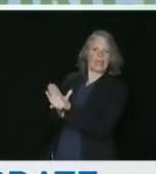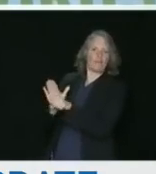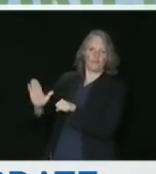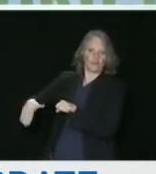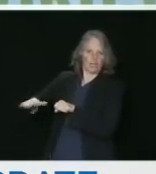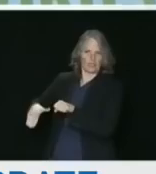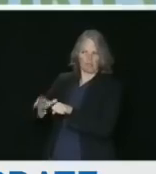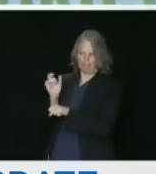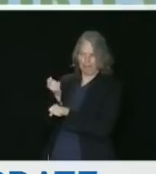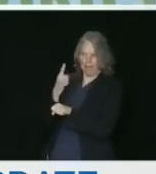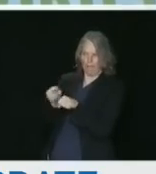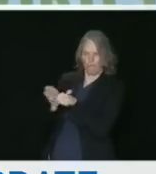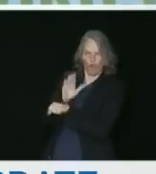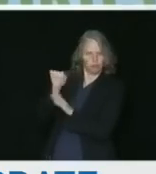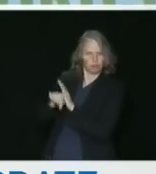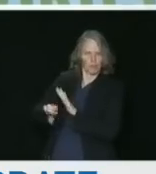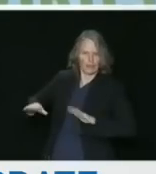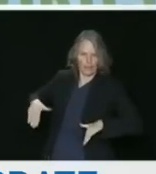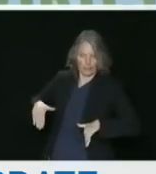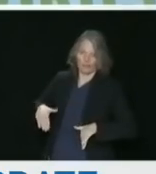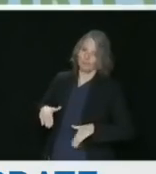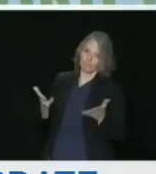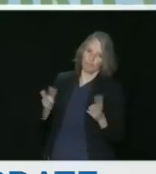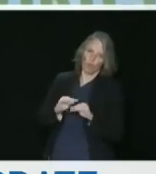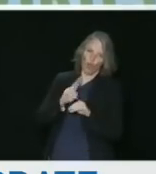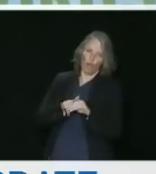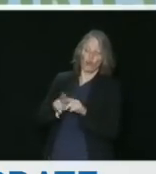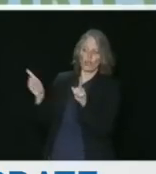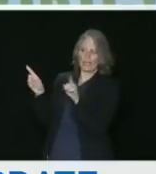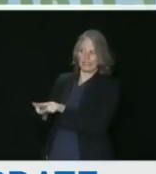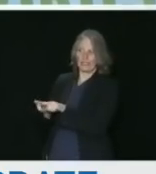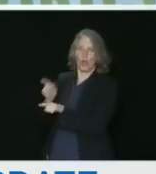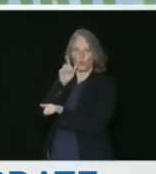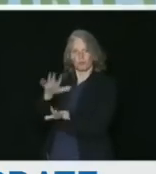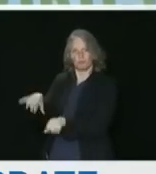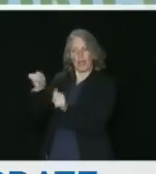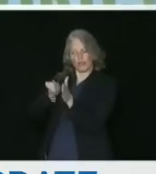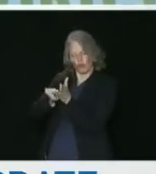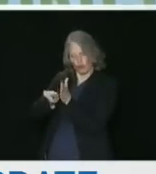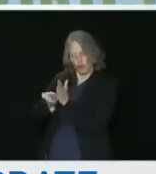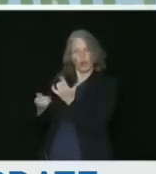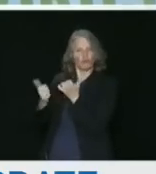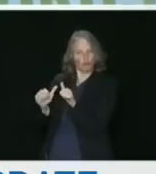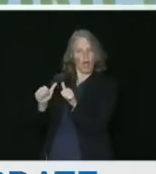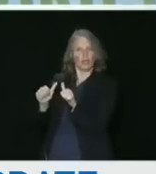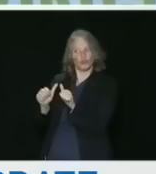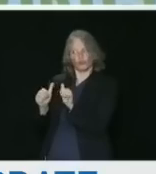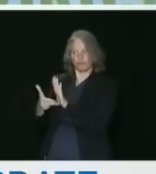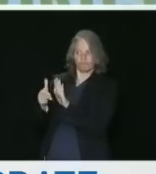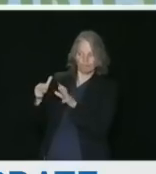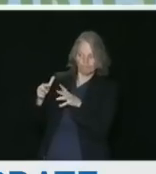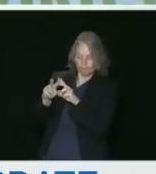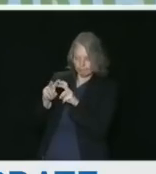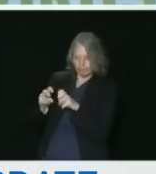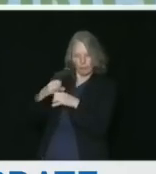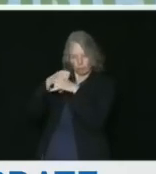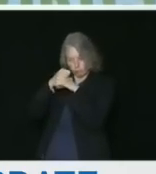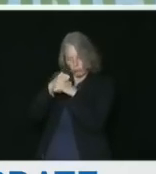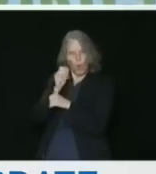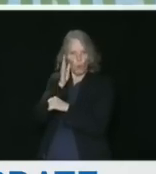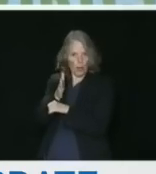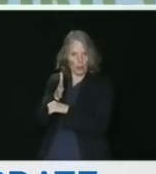course, I think India will be sort of trying to characterize it, and other countries who might